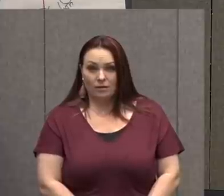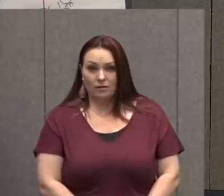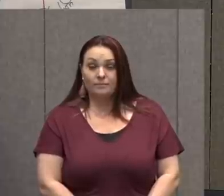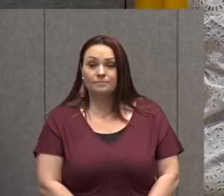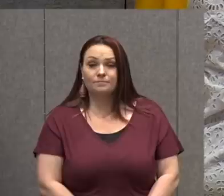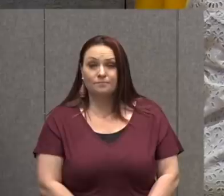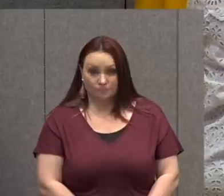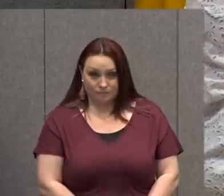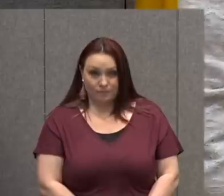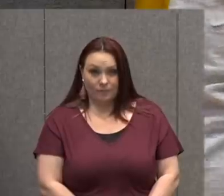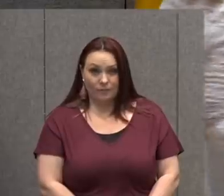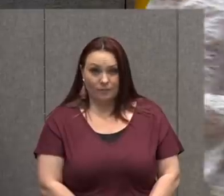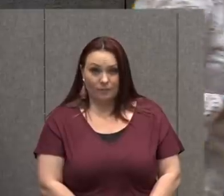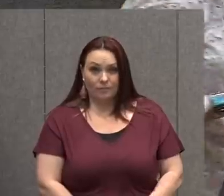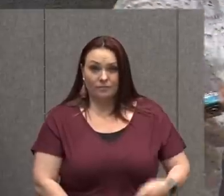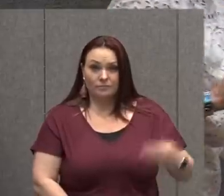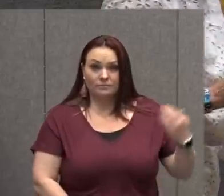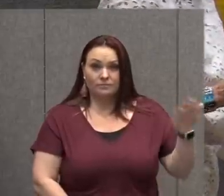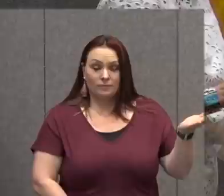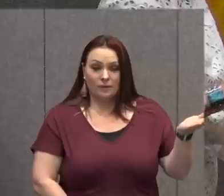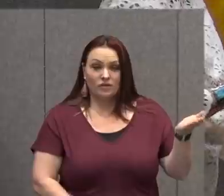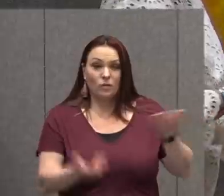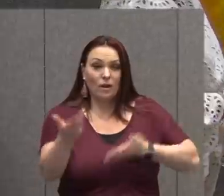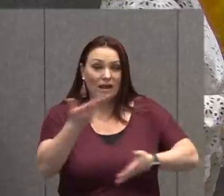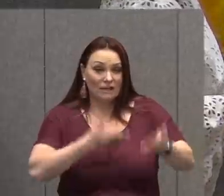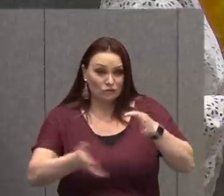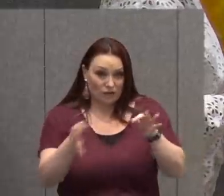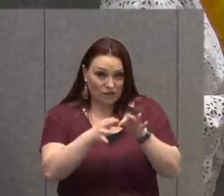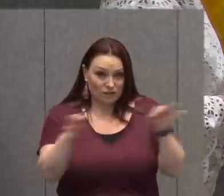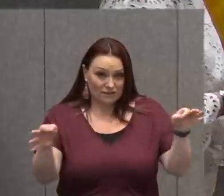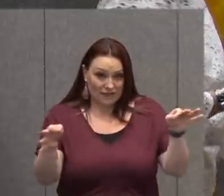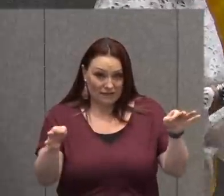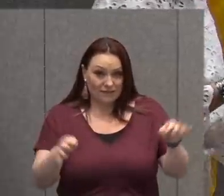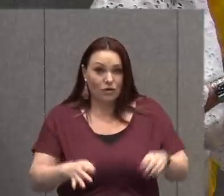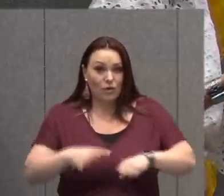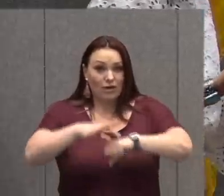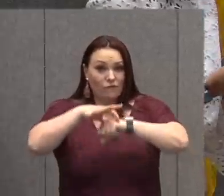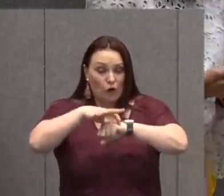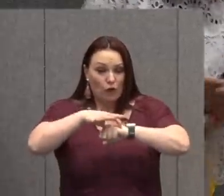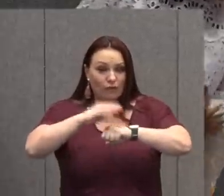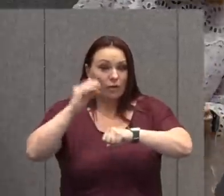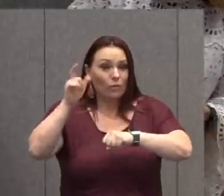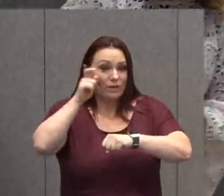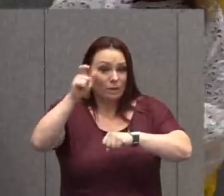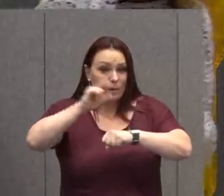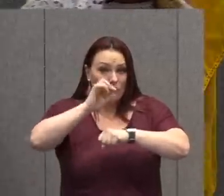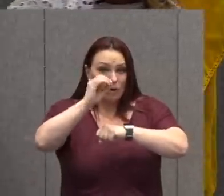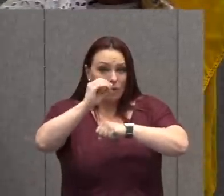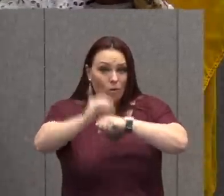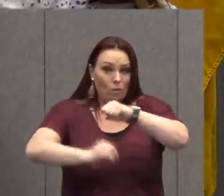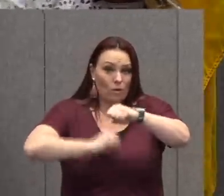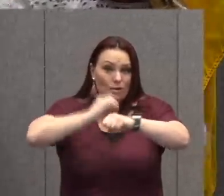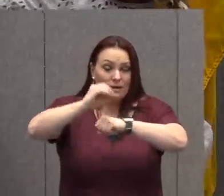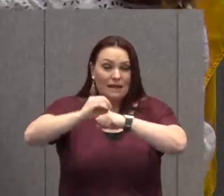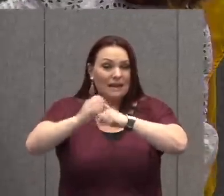night sky. So that was our introduction. Then I came to,